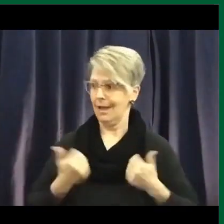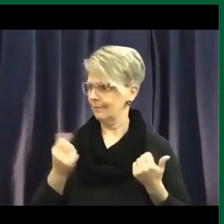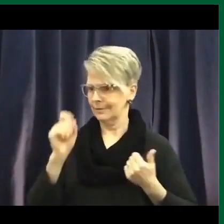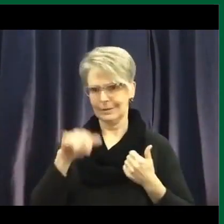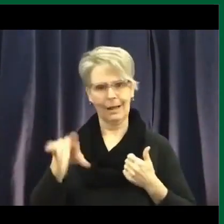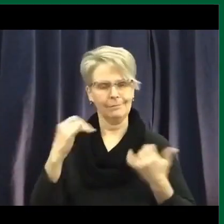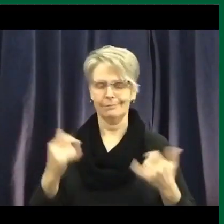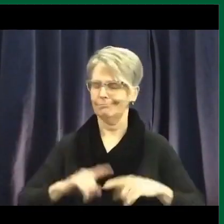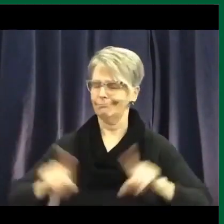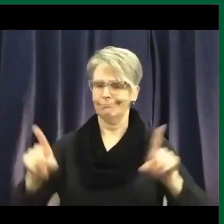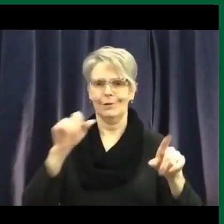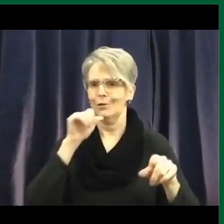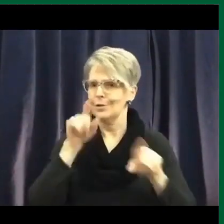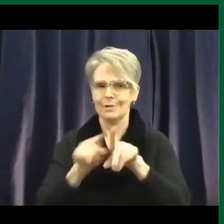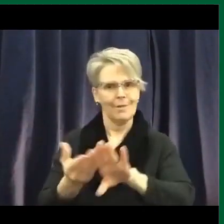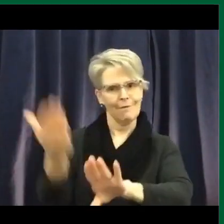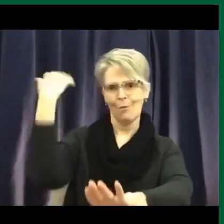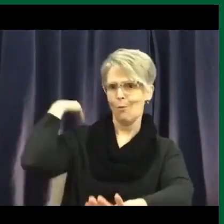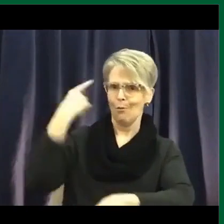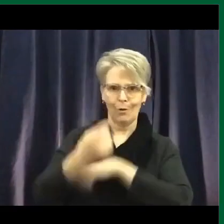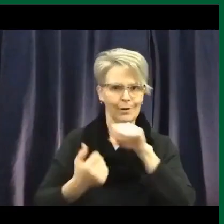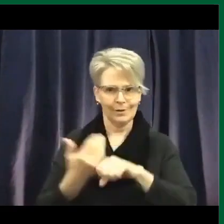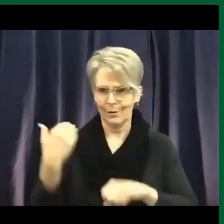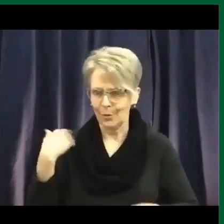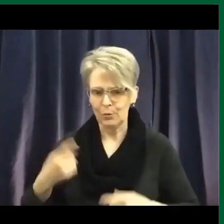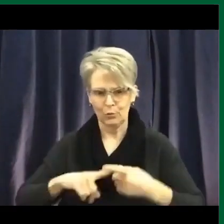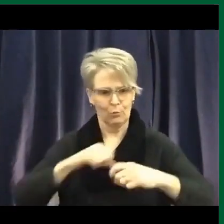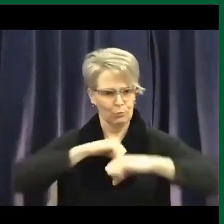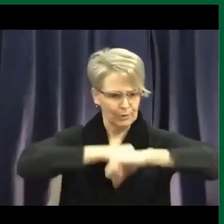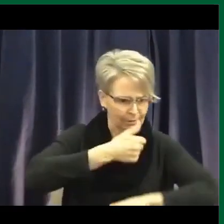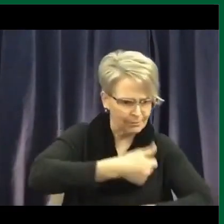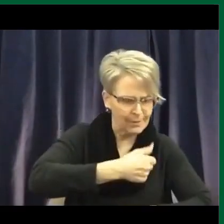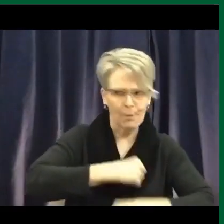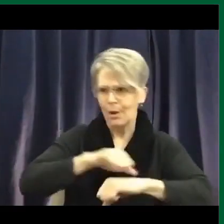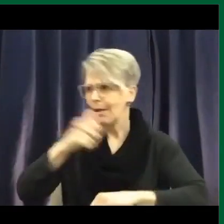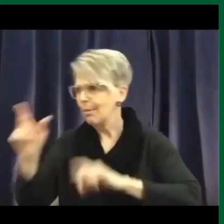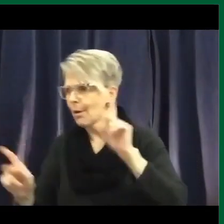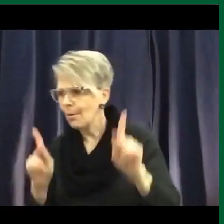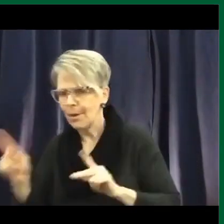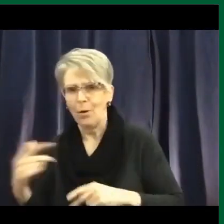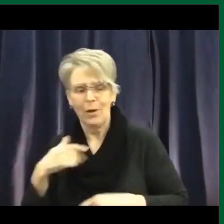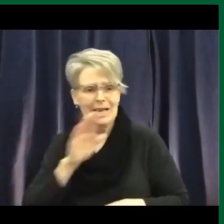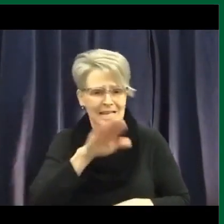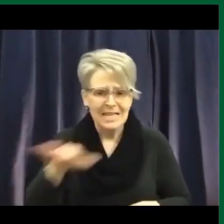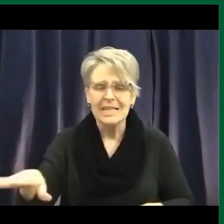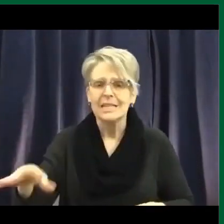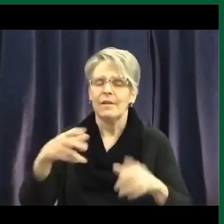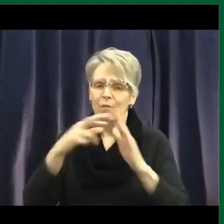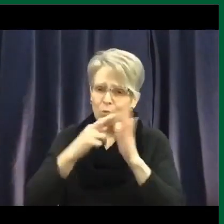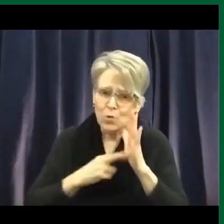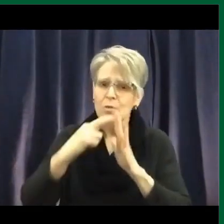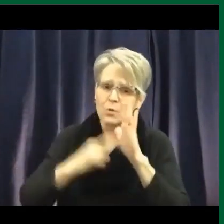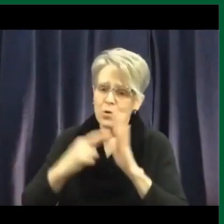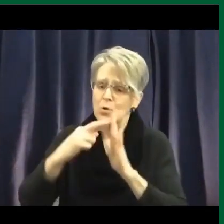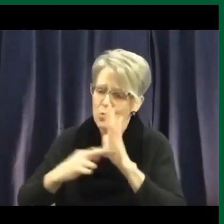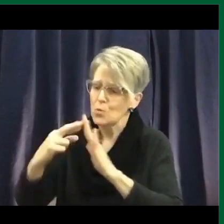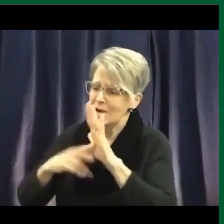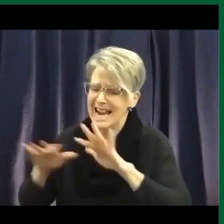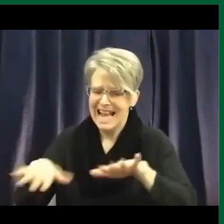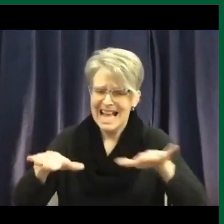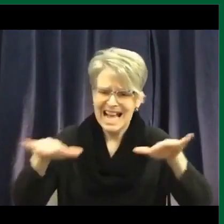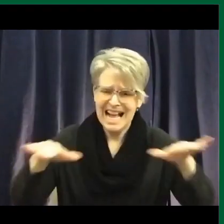only themselves, but to protect those around them. We have asked so very much of you, and I want to once again thank all Saskatchewan people